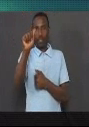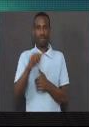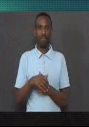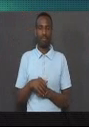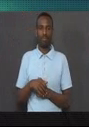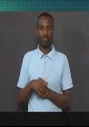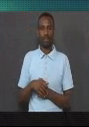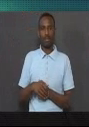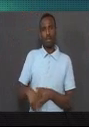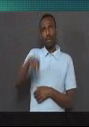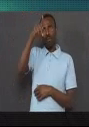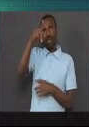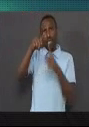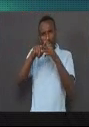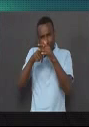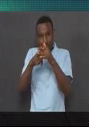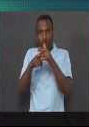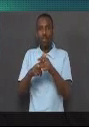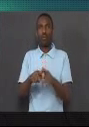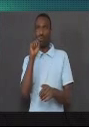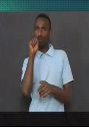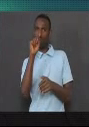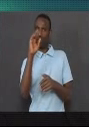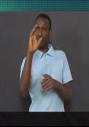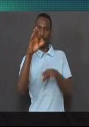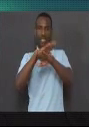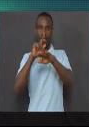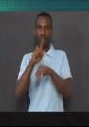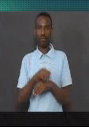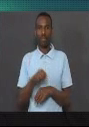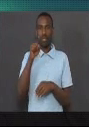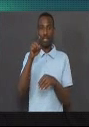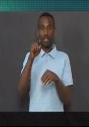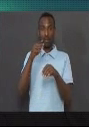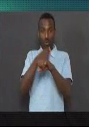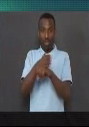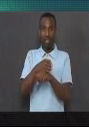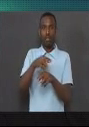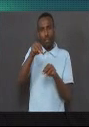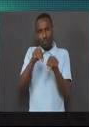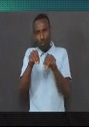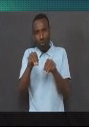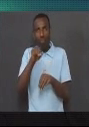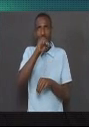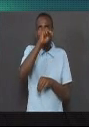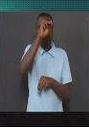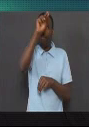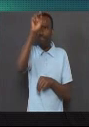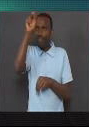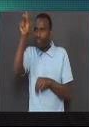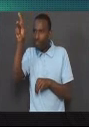P begins at point C and moves up through the angle